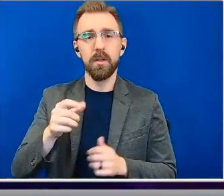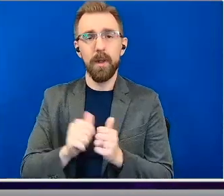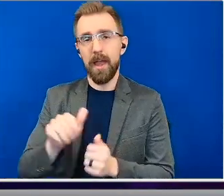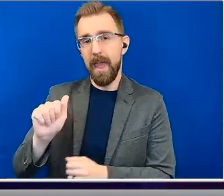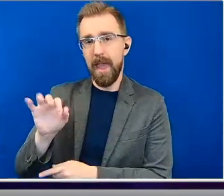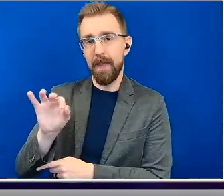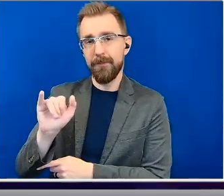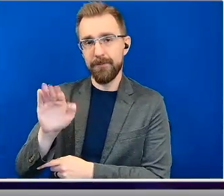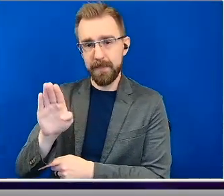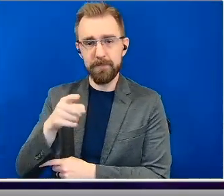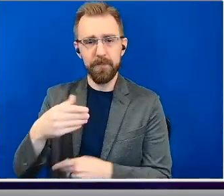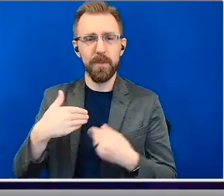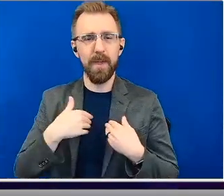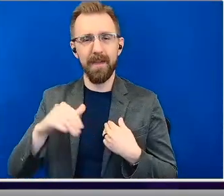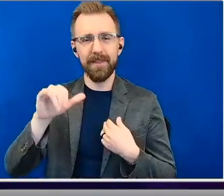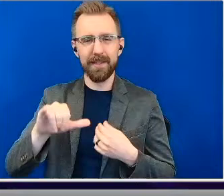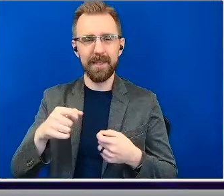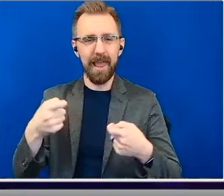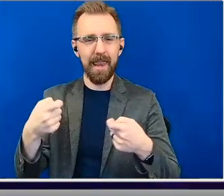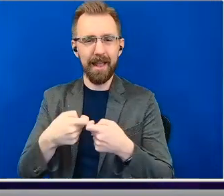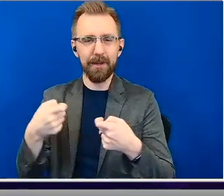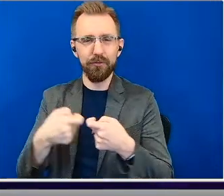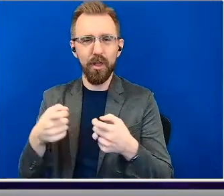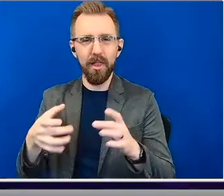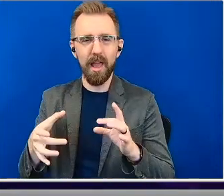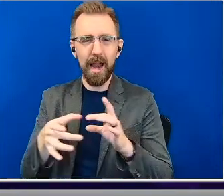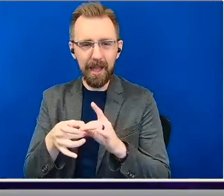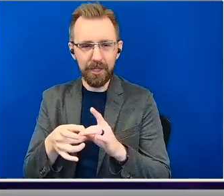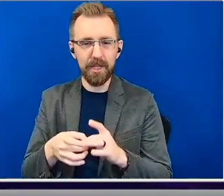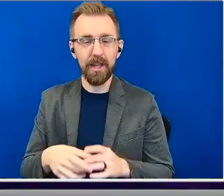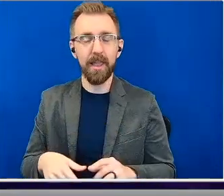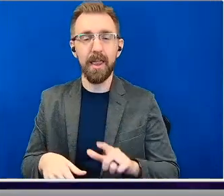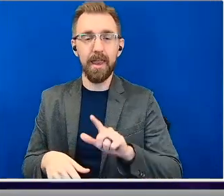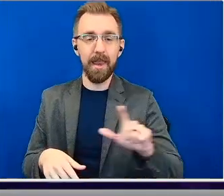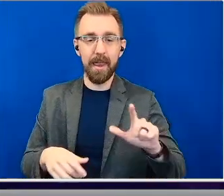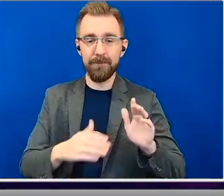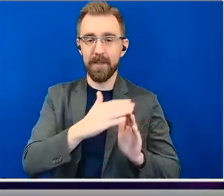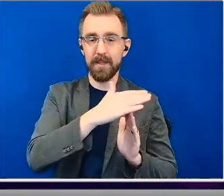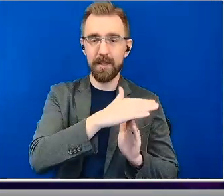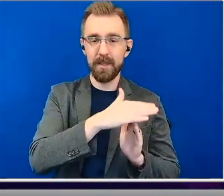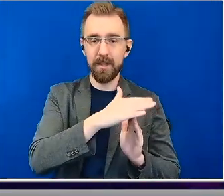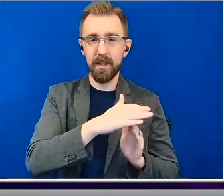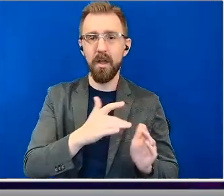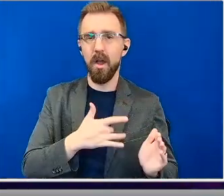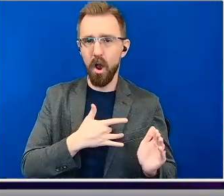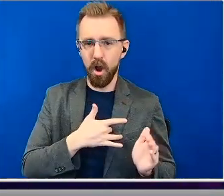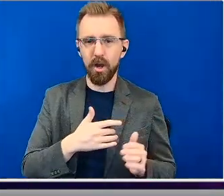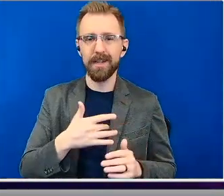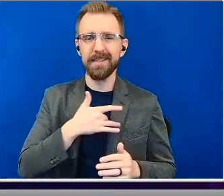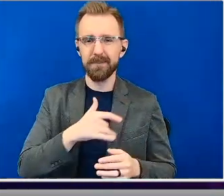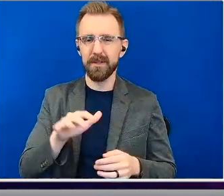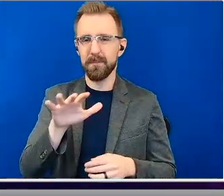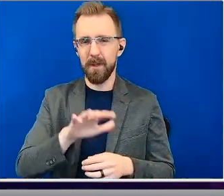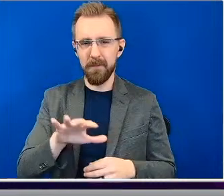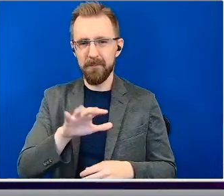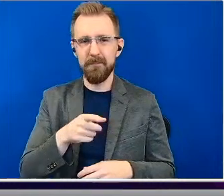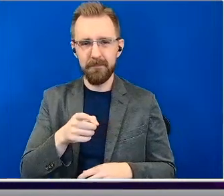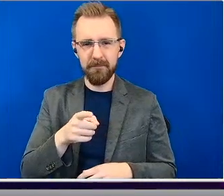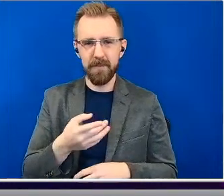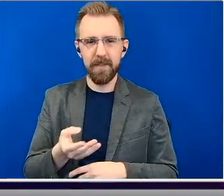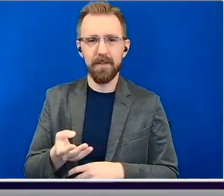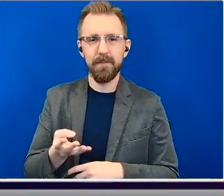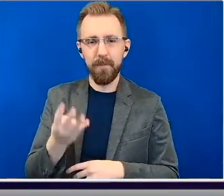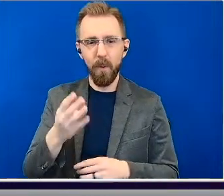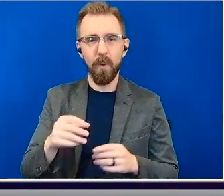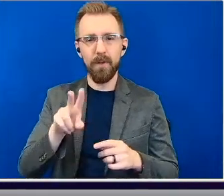these electrical connections in the left upper chamber of the heart, usually around 4 blood vessels called the pulmonary veins